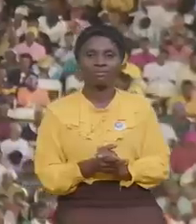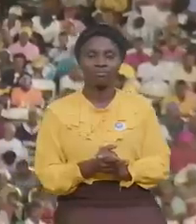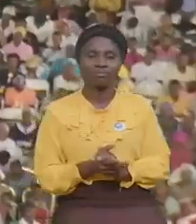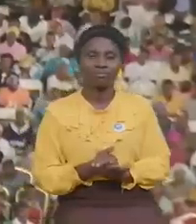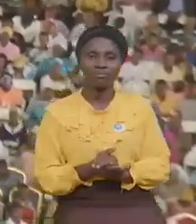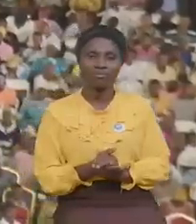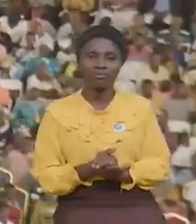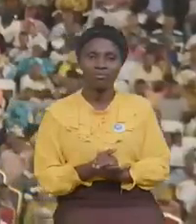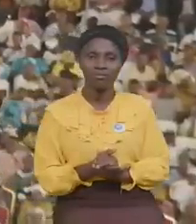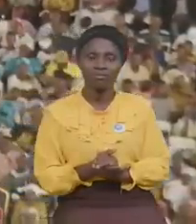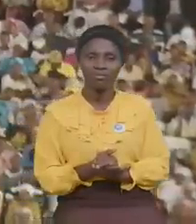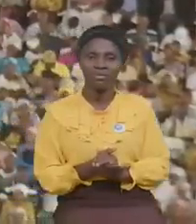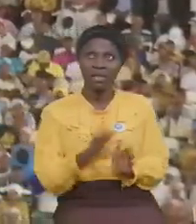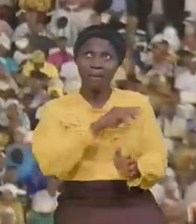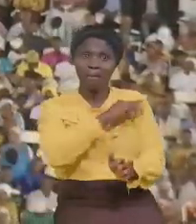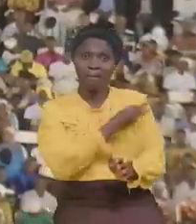Mighty to save.